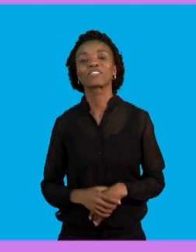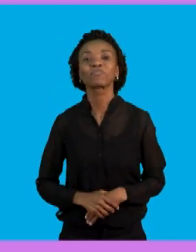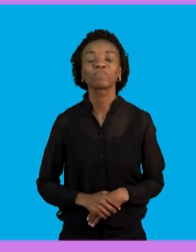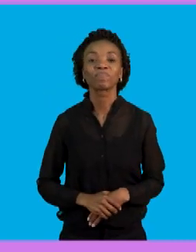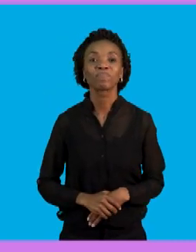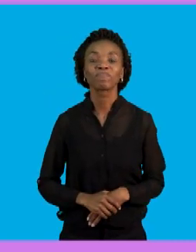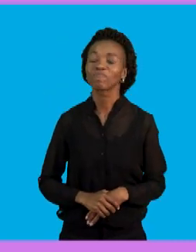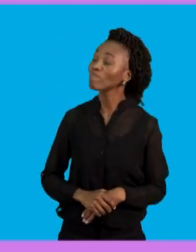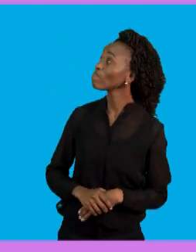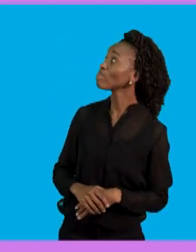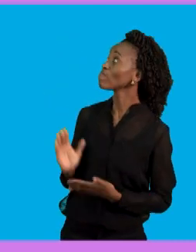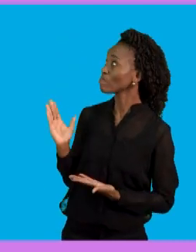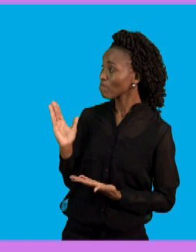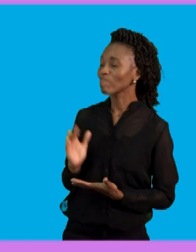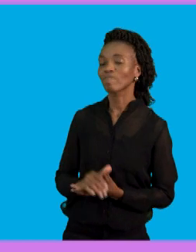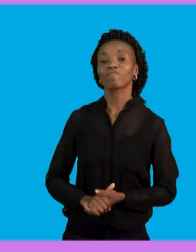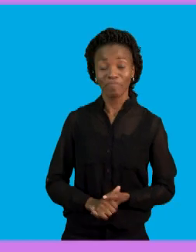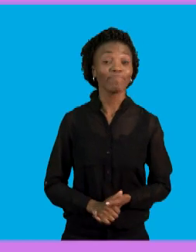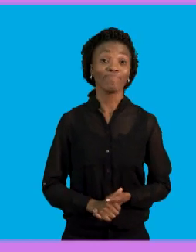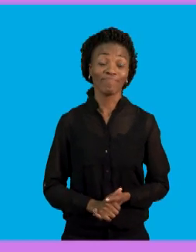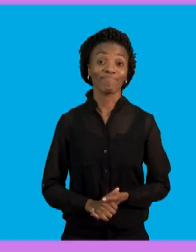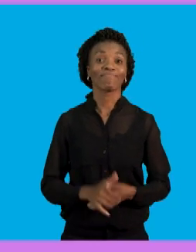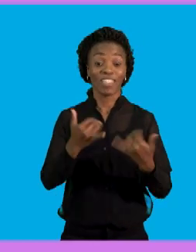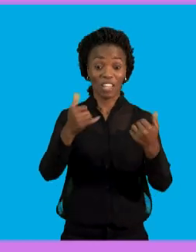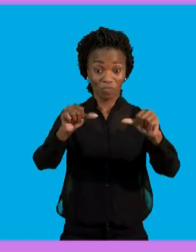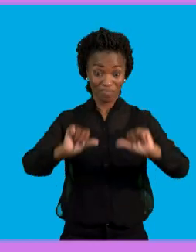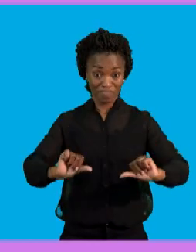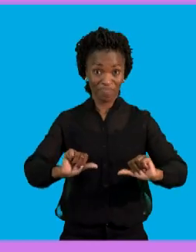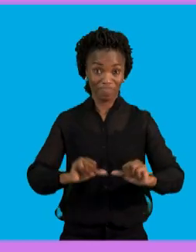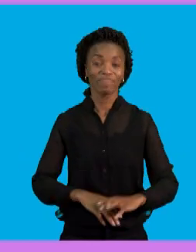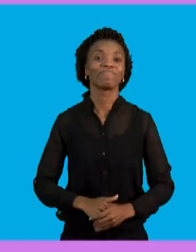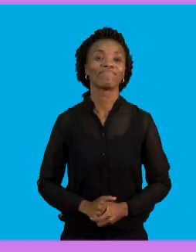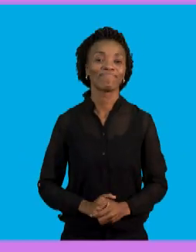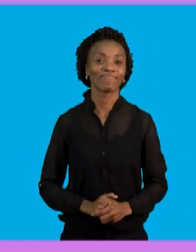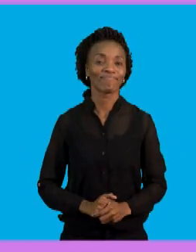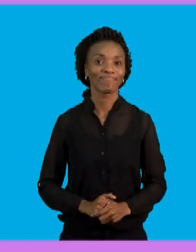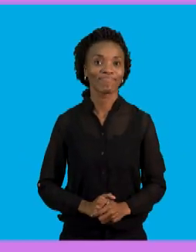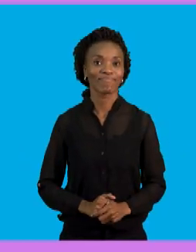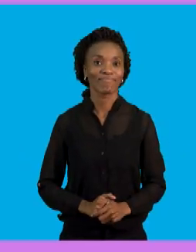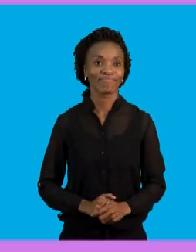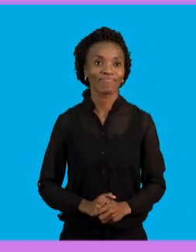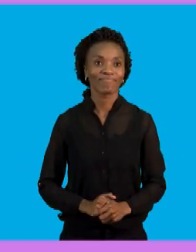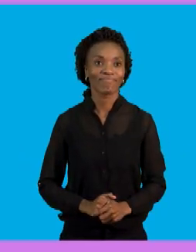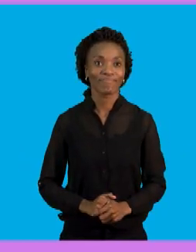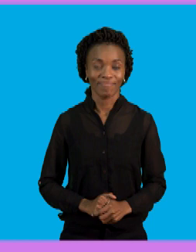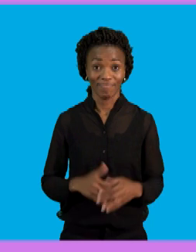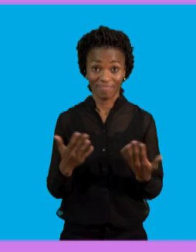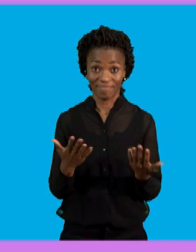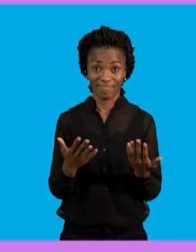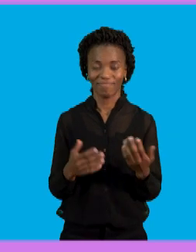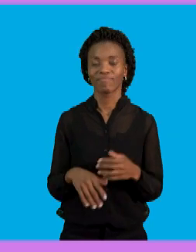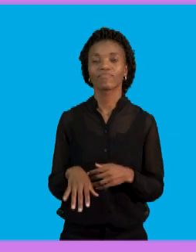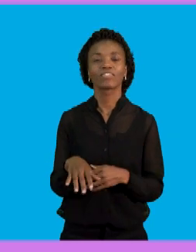62,15 miles. So this is what you'll be having. Now, moving on.